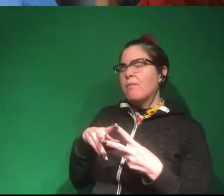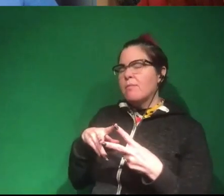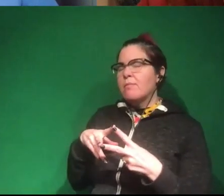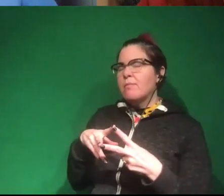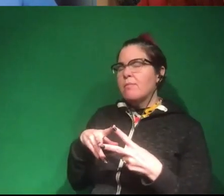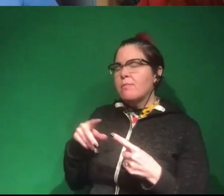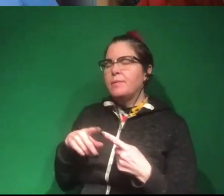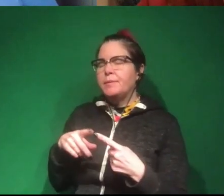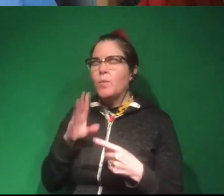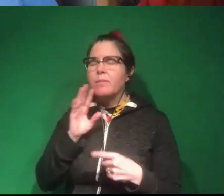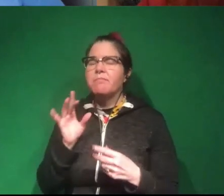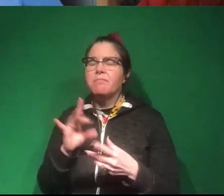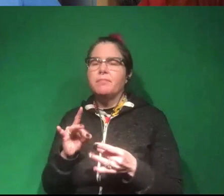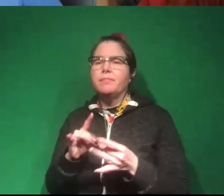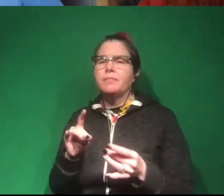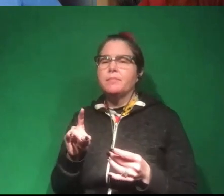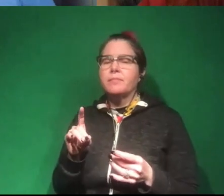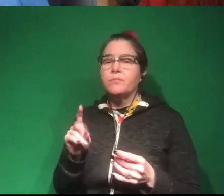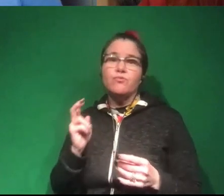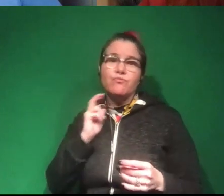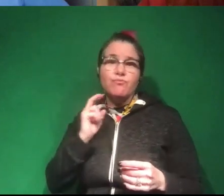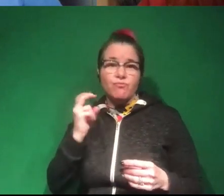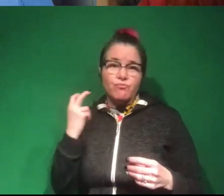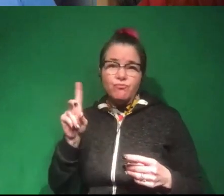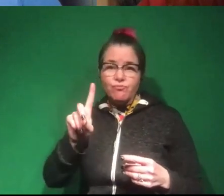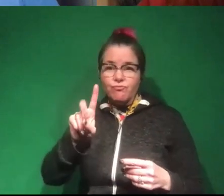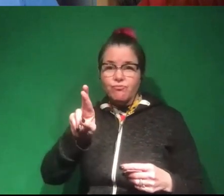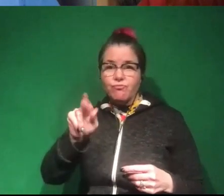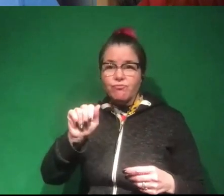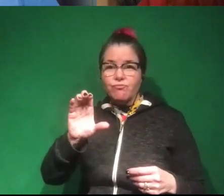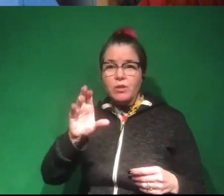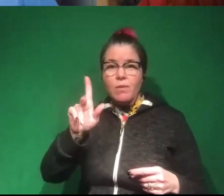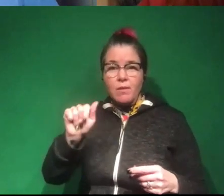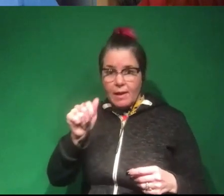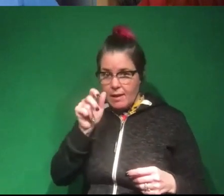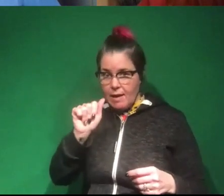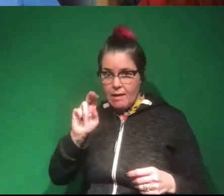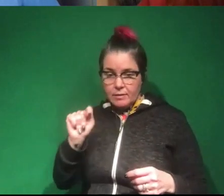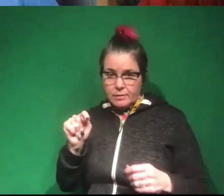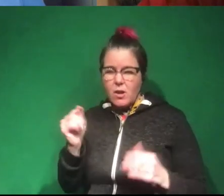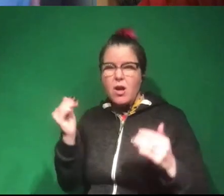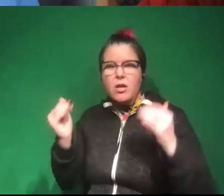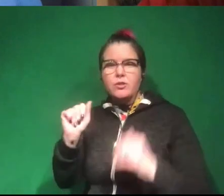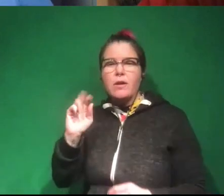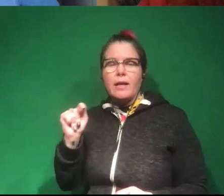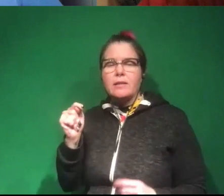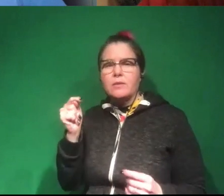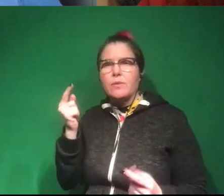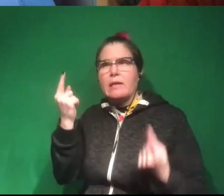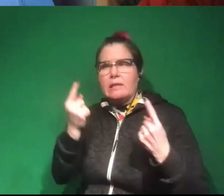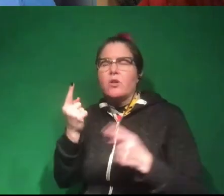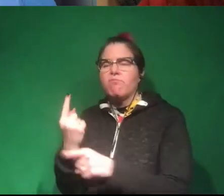of my favorites that I'll mention is the Dracula ant. So these ants, the adult ants that we think of like a normal